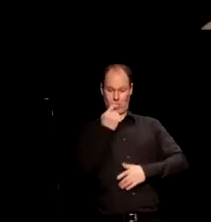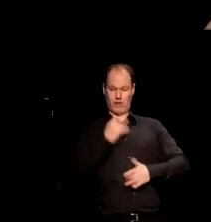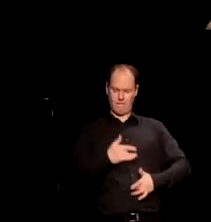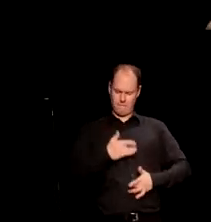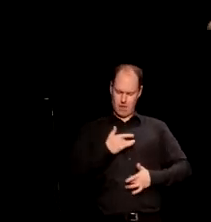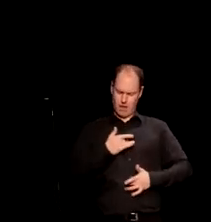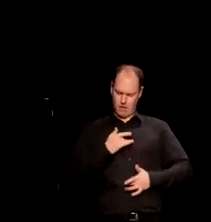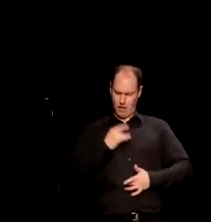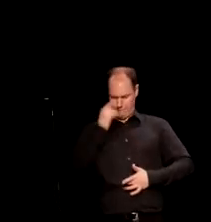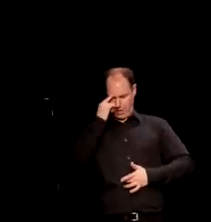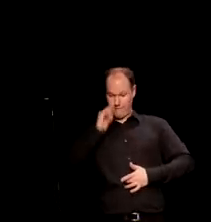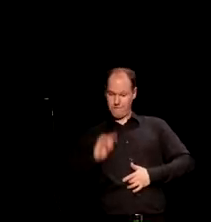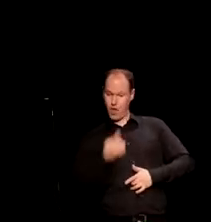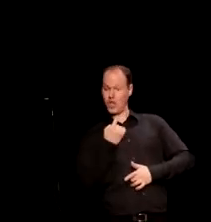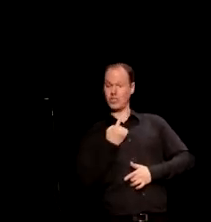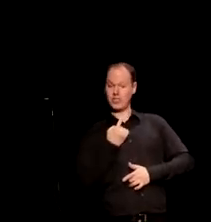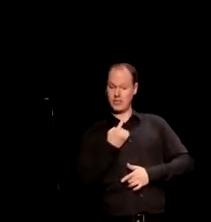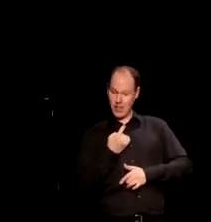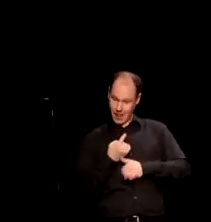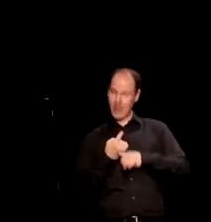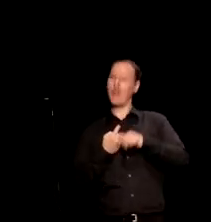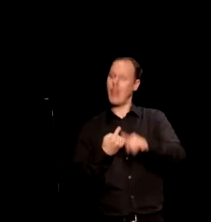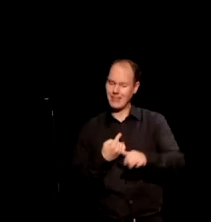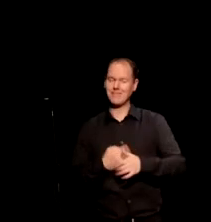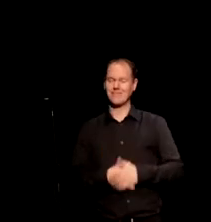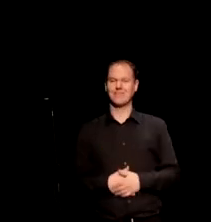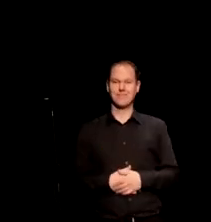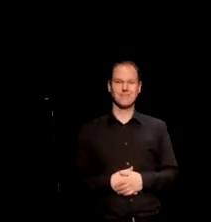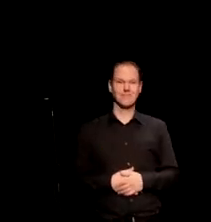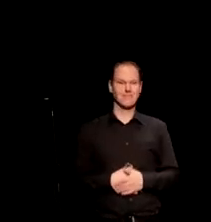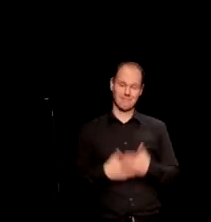and then layer around that. Would be my take.